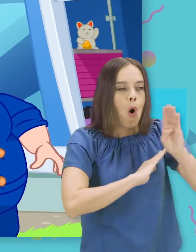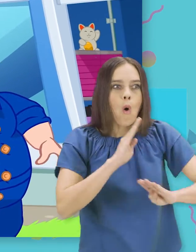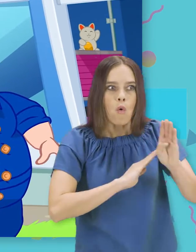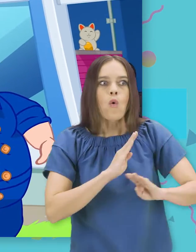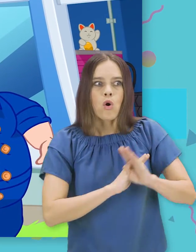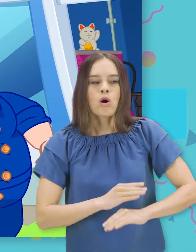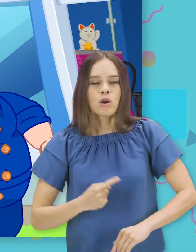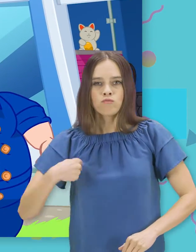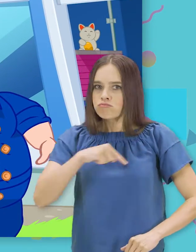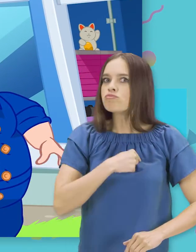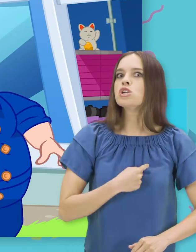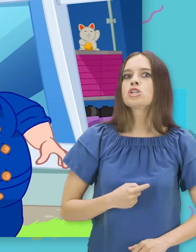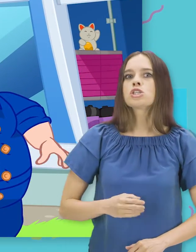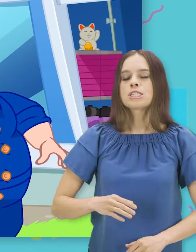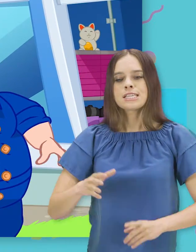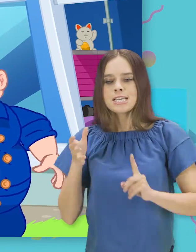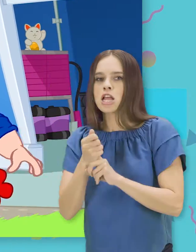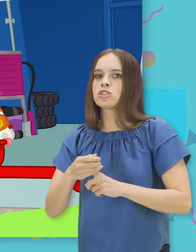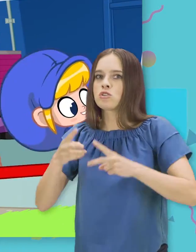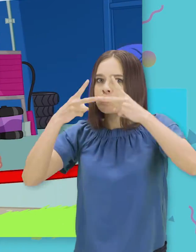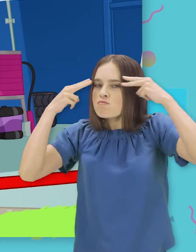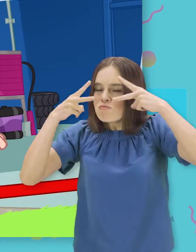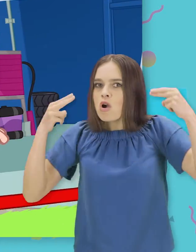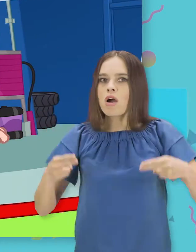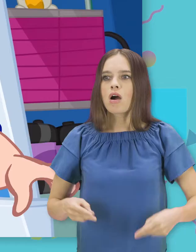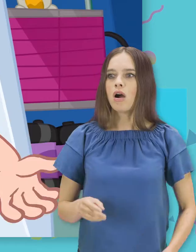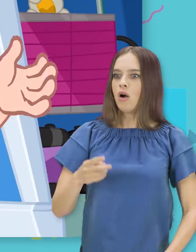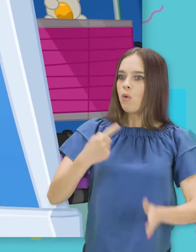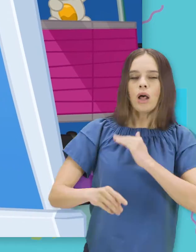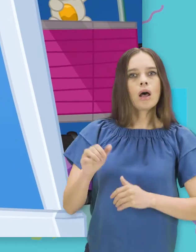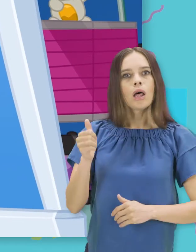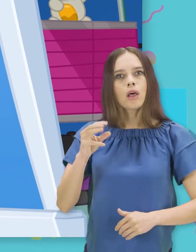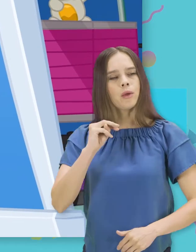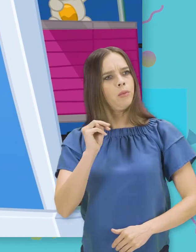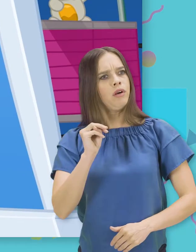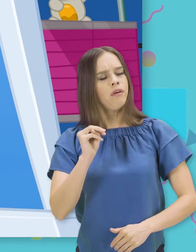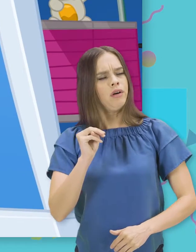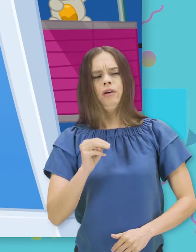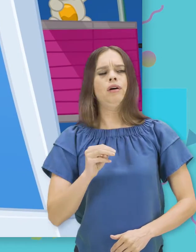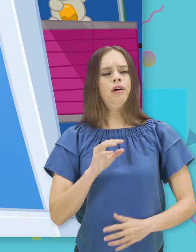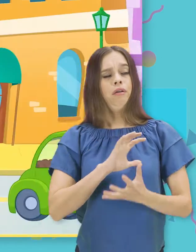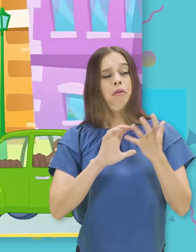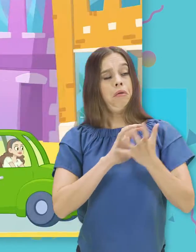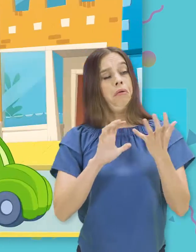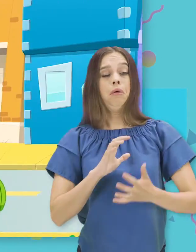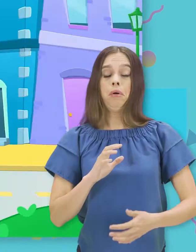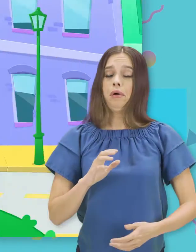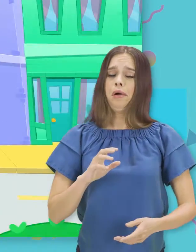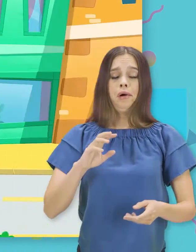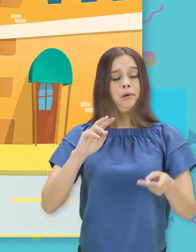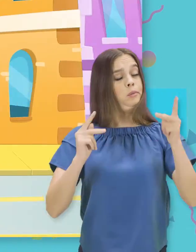Don't worry, Joe. We're on it. What? Another Morphle?